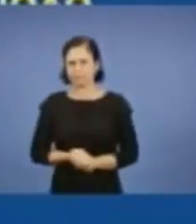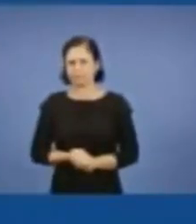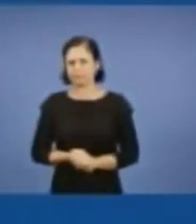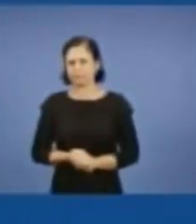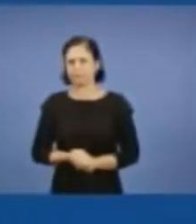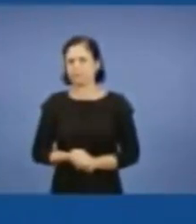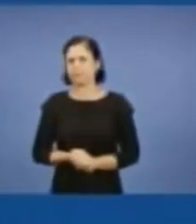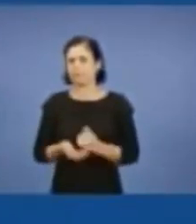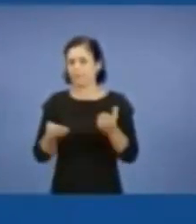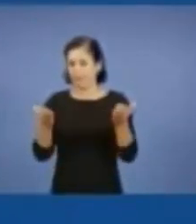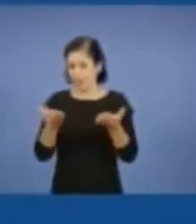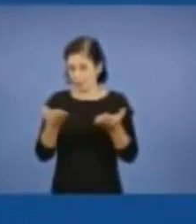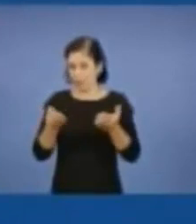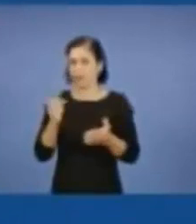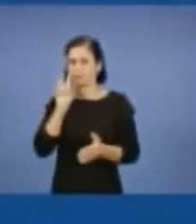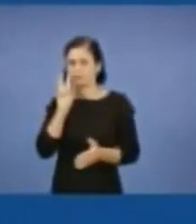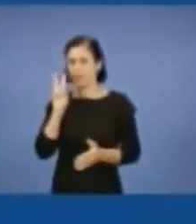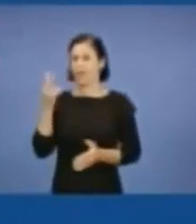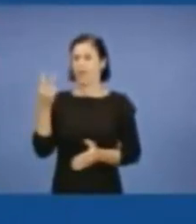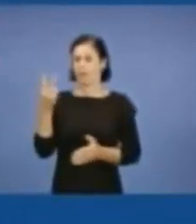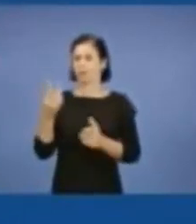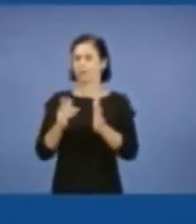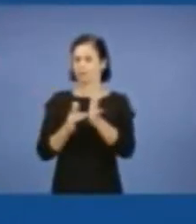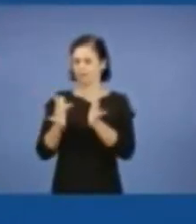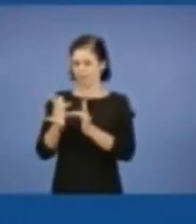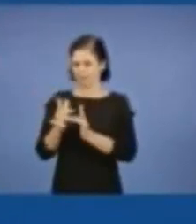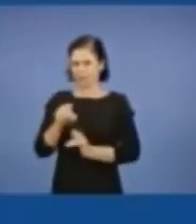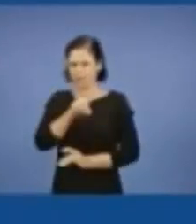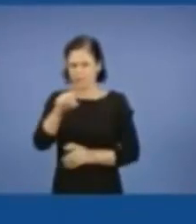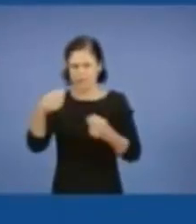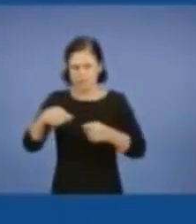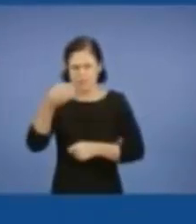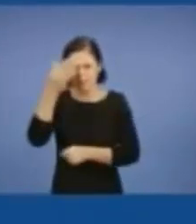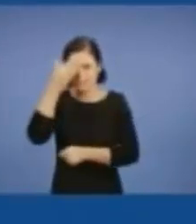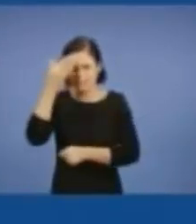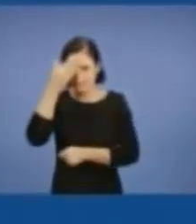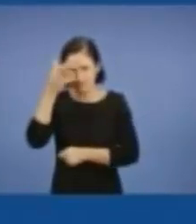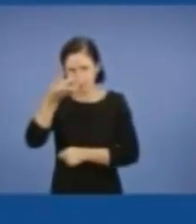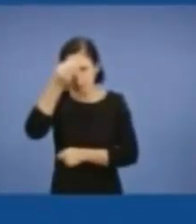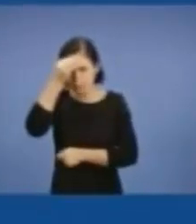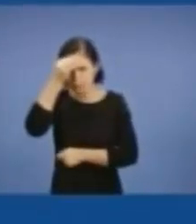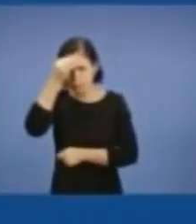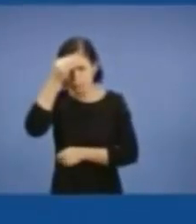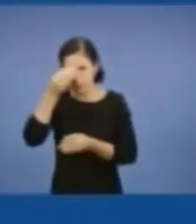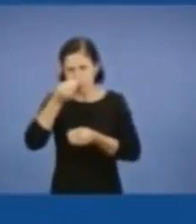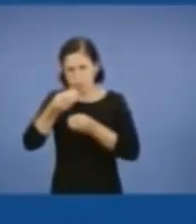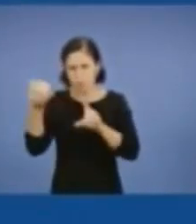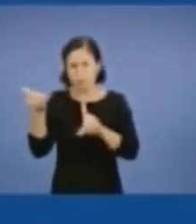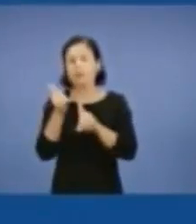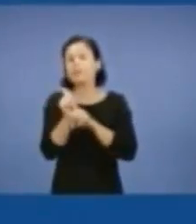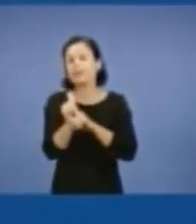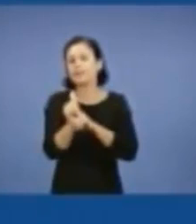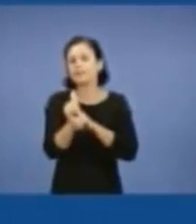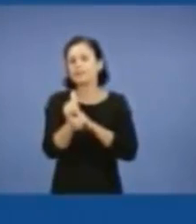Now she will recognize Jesus. I want your brethren to understand this recognition